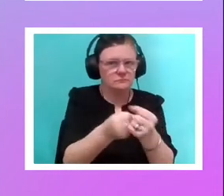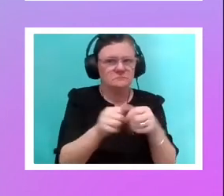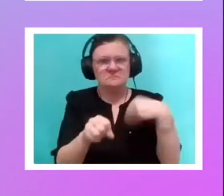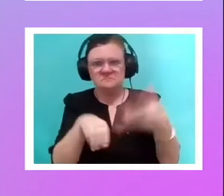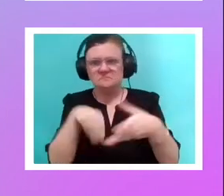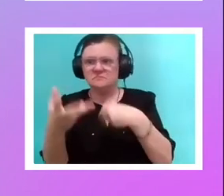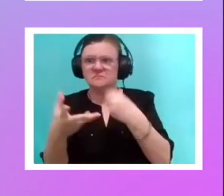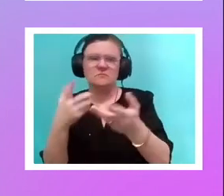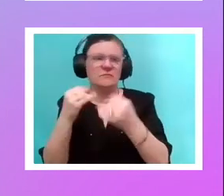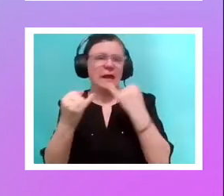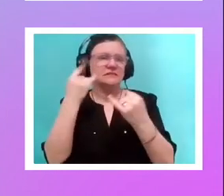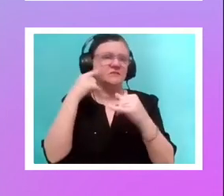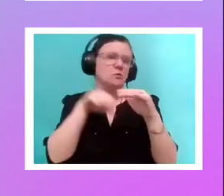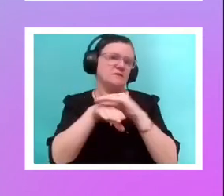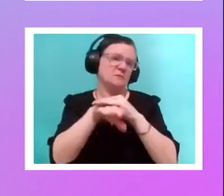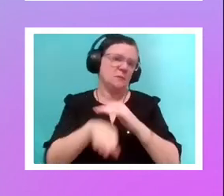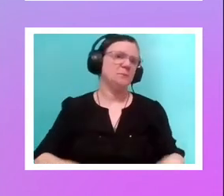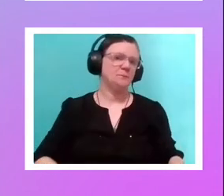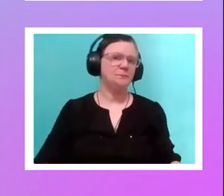through communities.